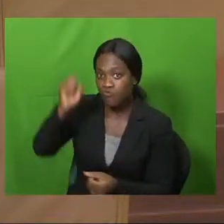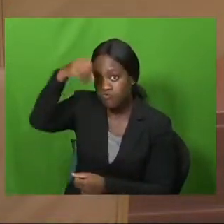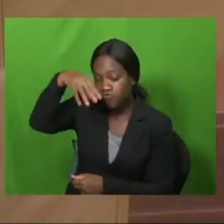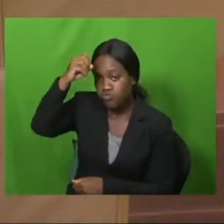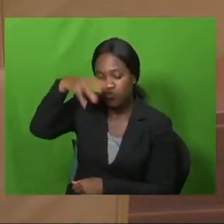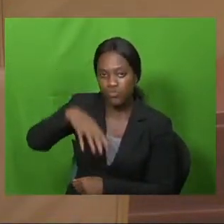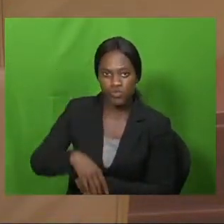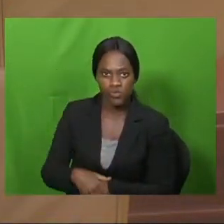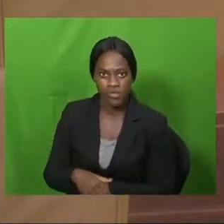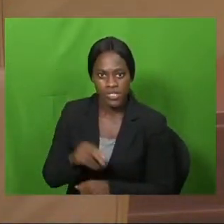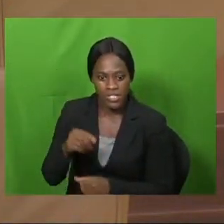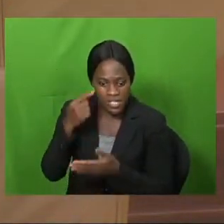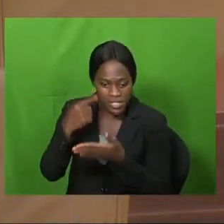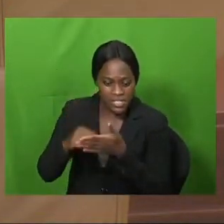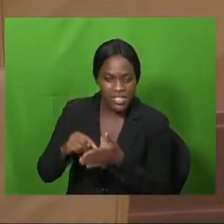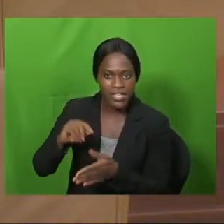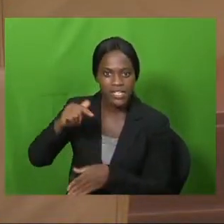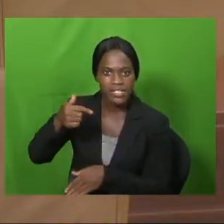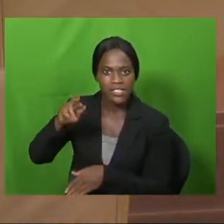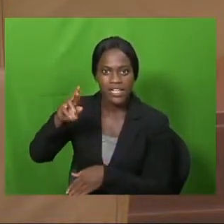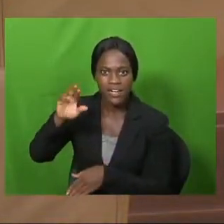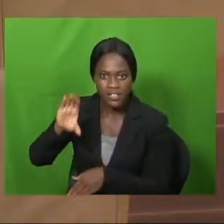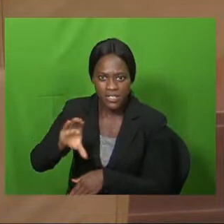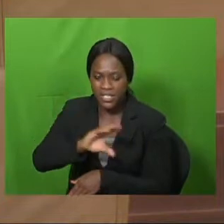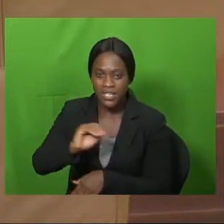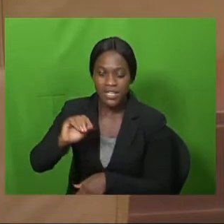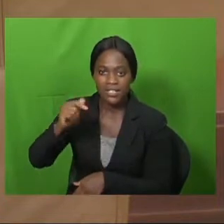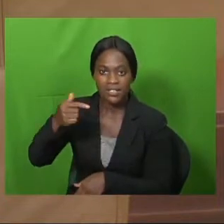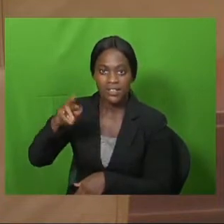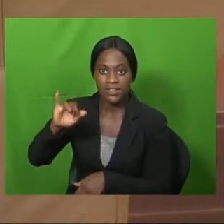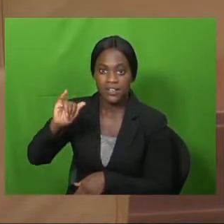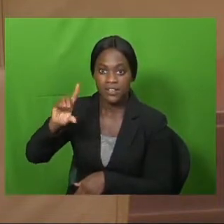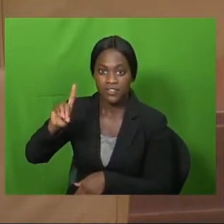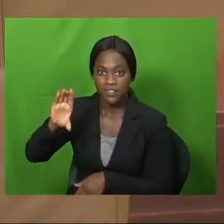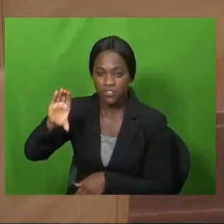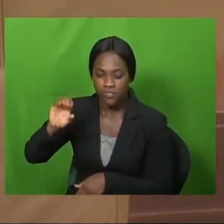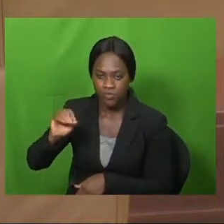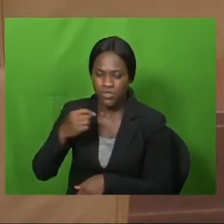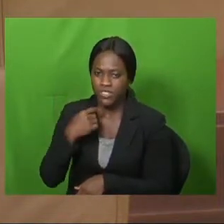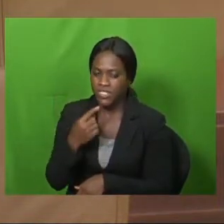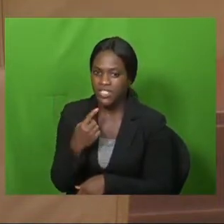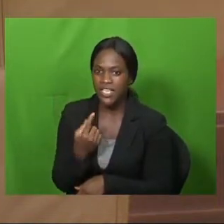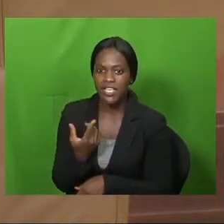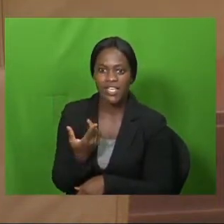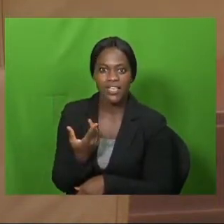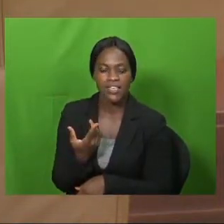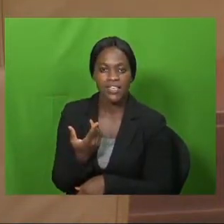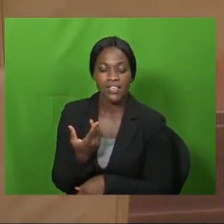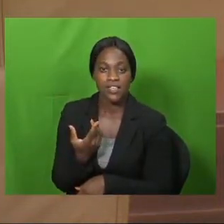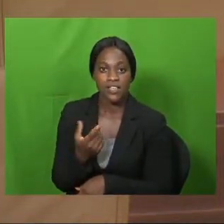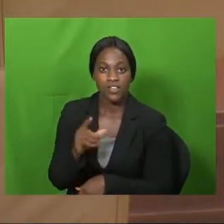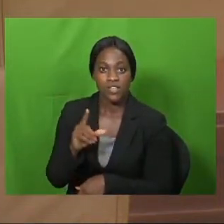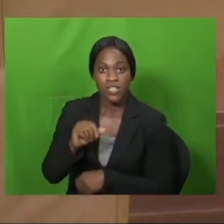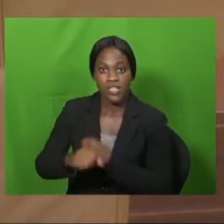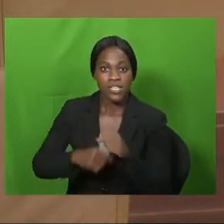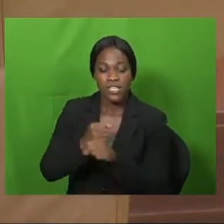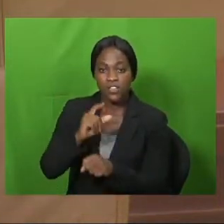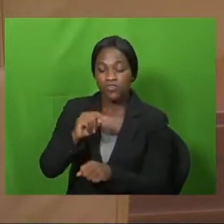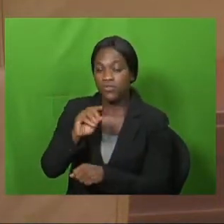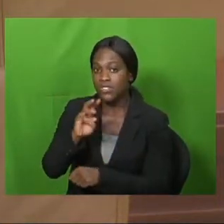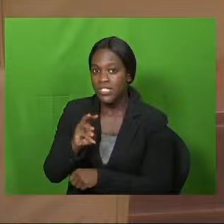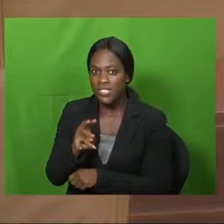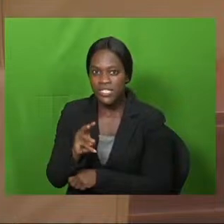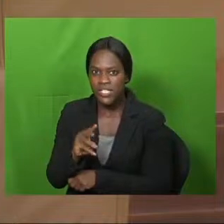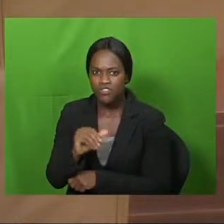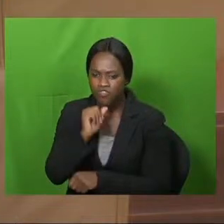from GRICO, and you will realize that in the whole of 2016, we never declared load shedding. You can concoct your own